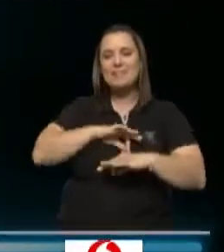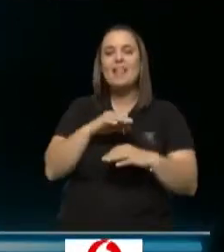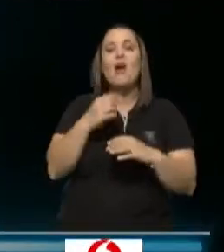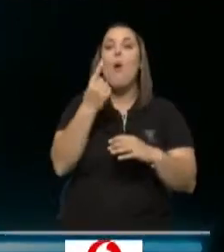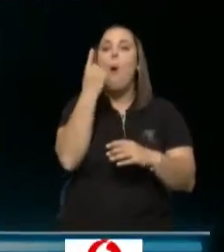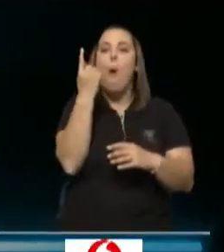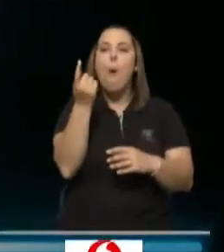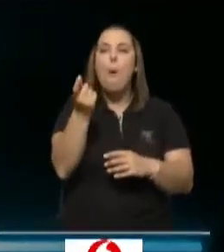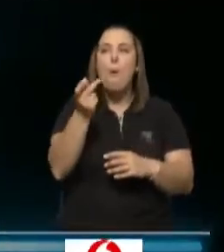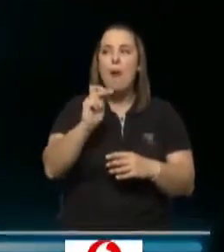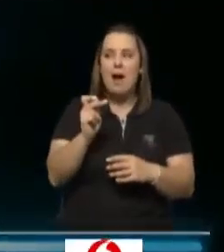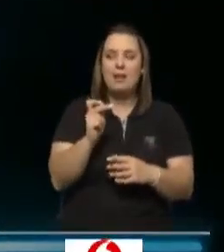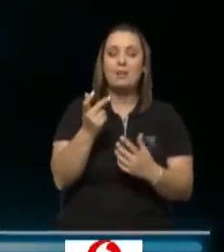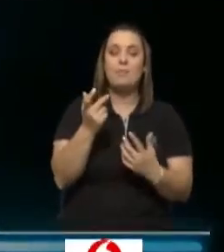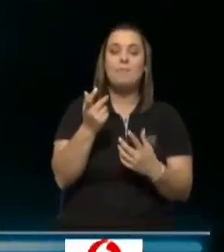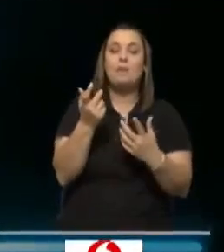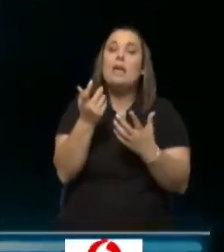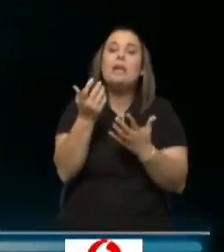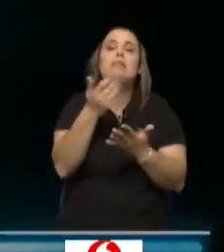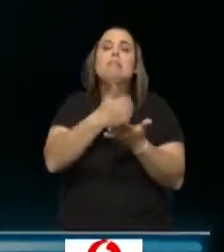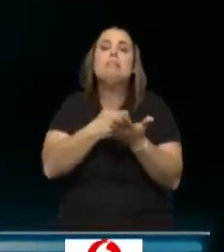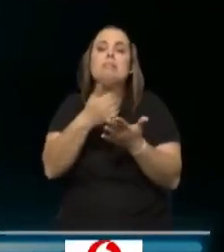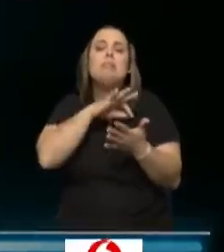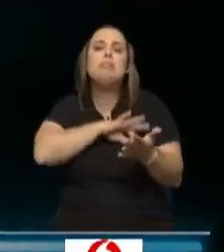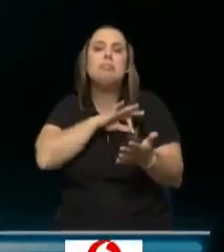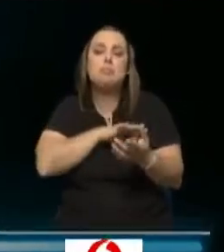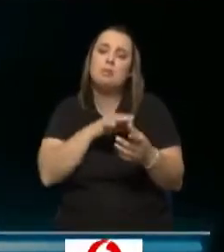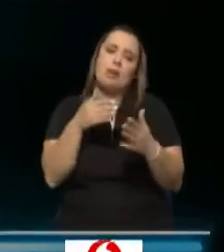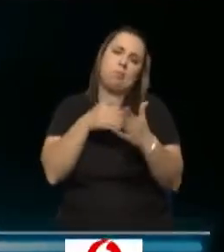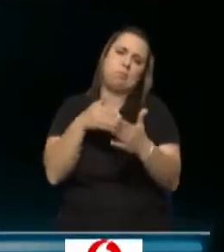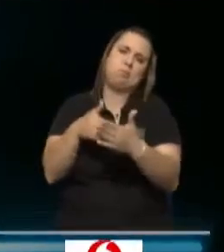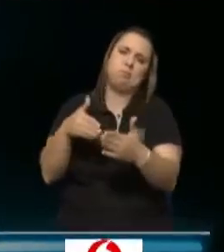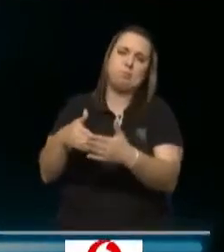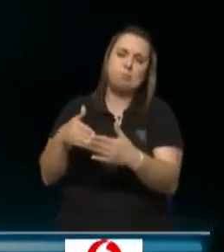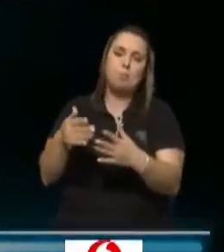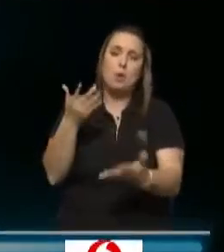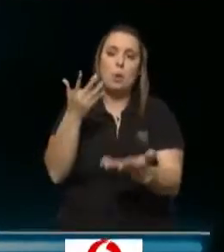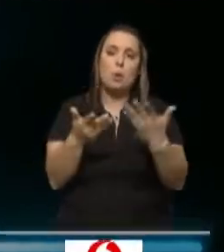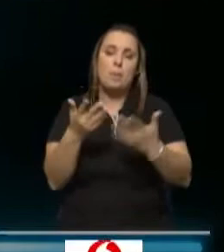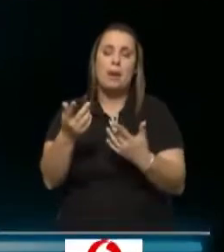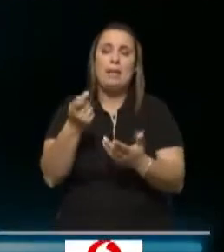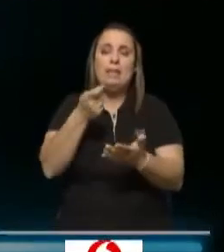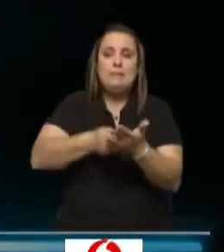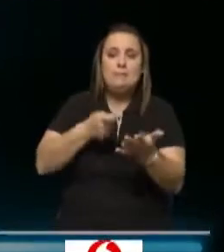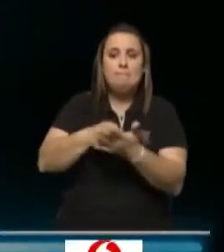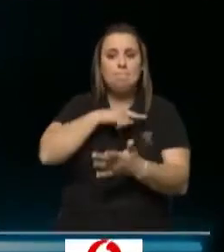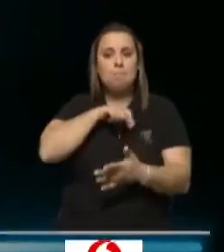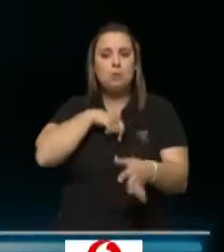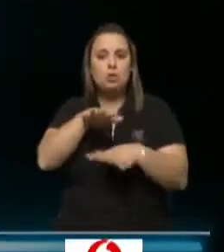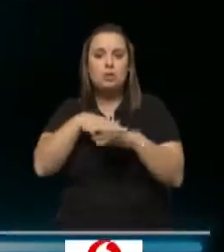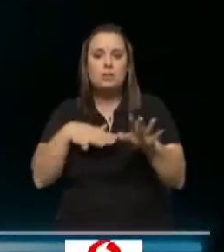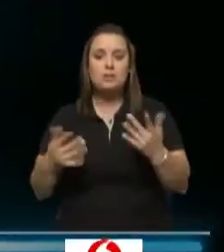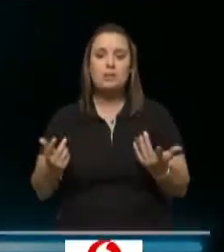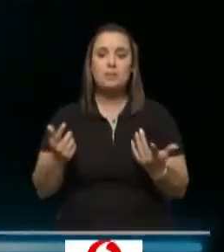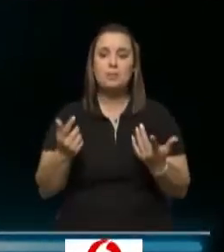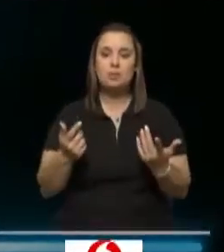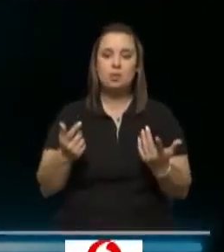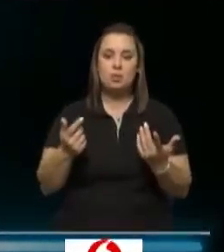in one day that we do not have in one full year, not to speak about profitability compared to...